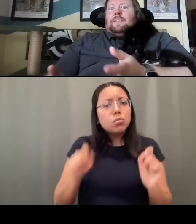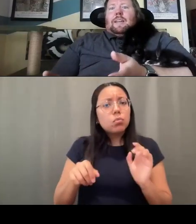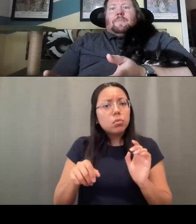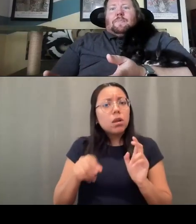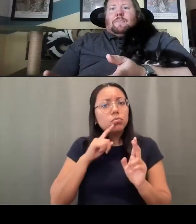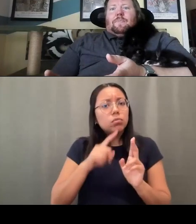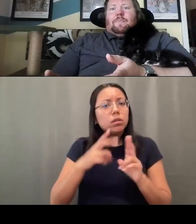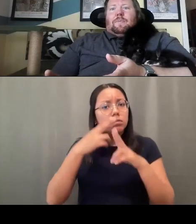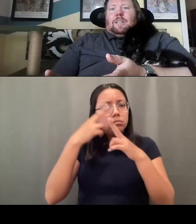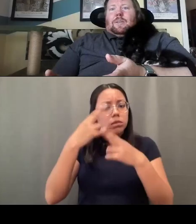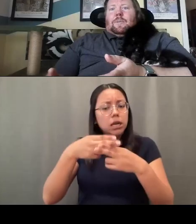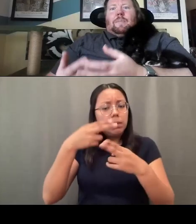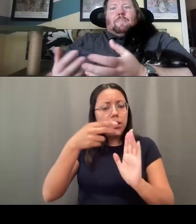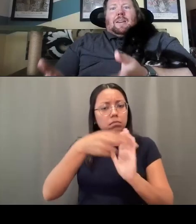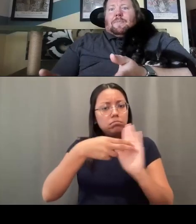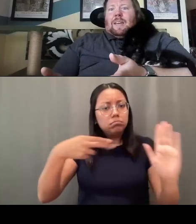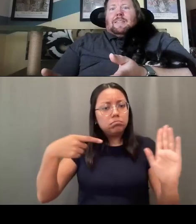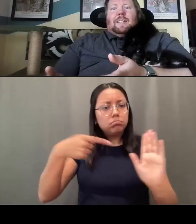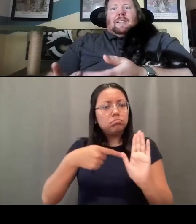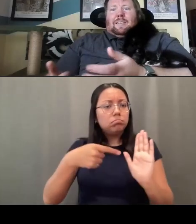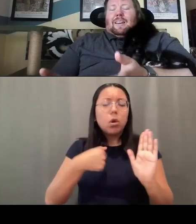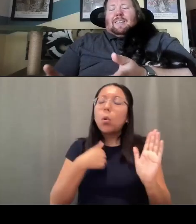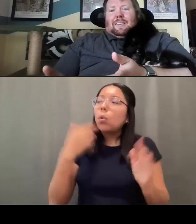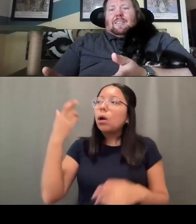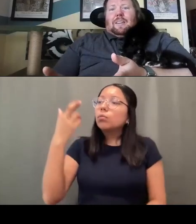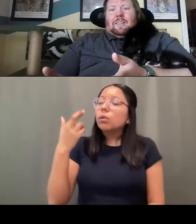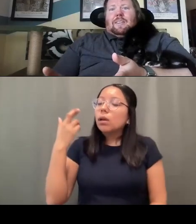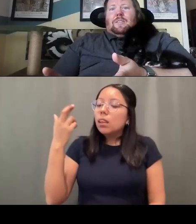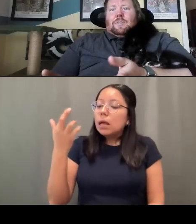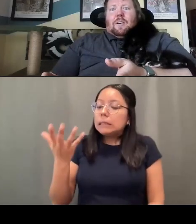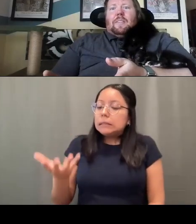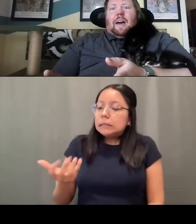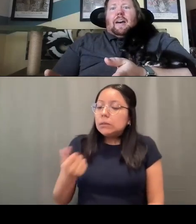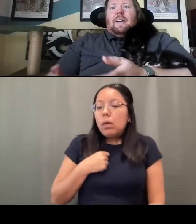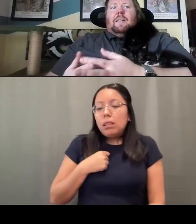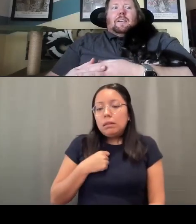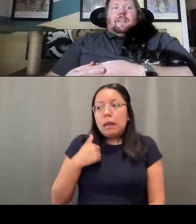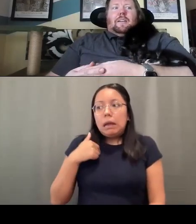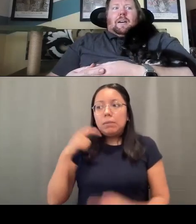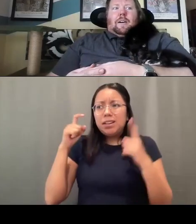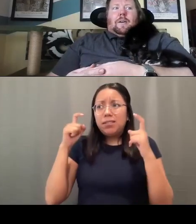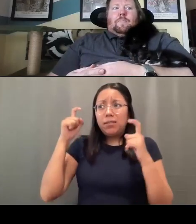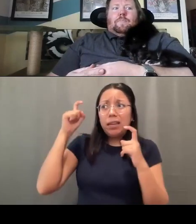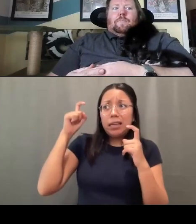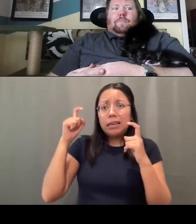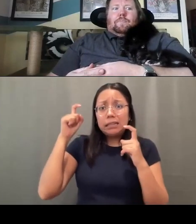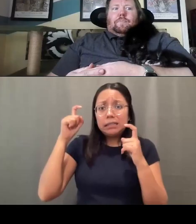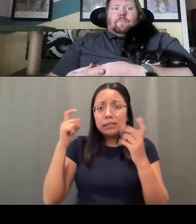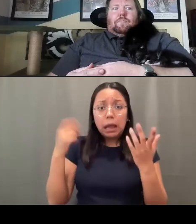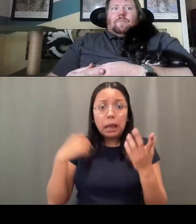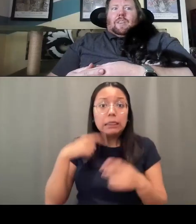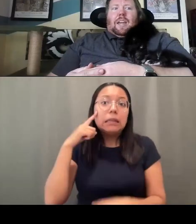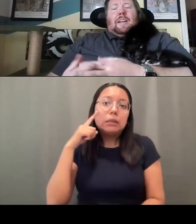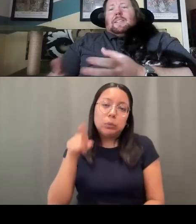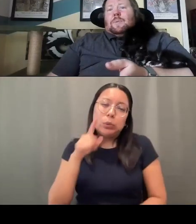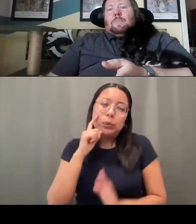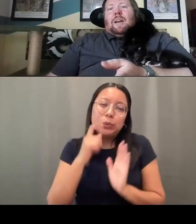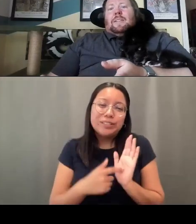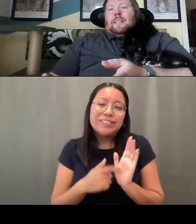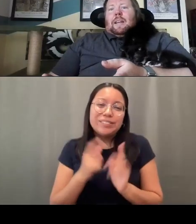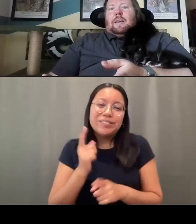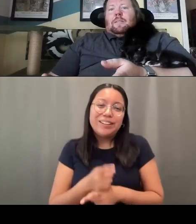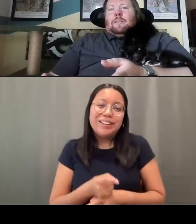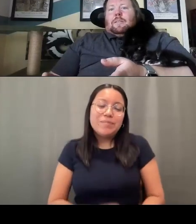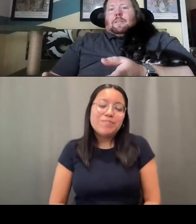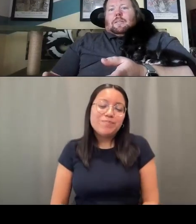I realized I made a face and I think you saw that. Um, and I just want to